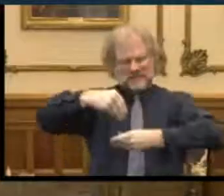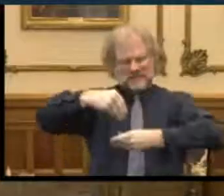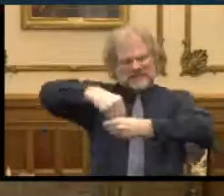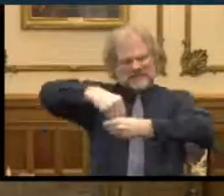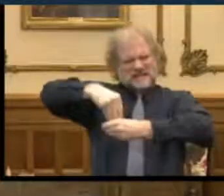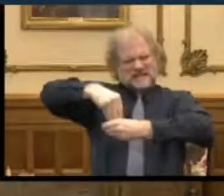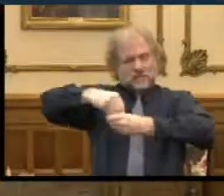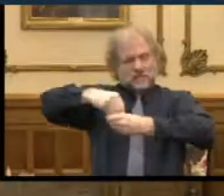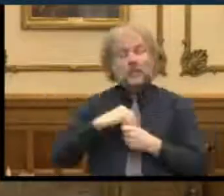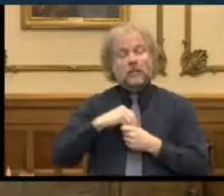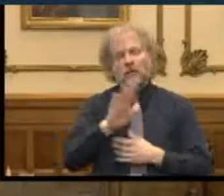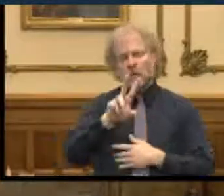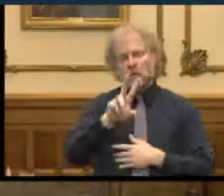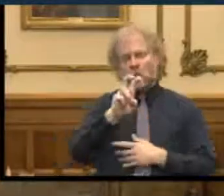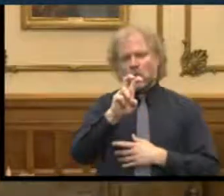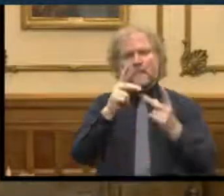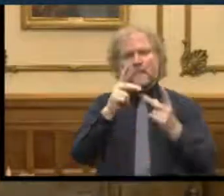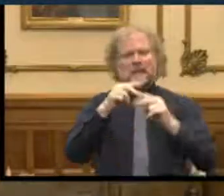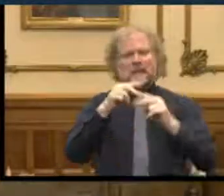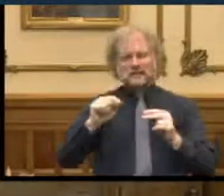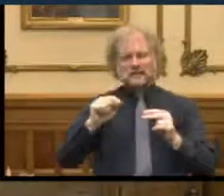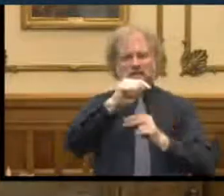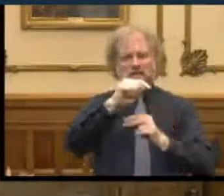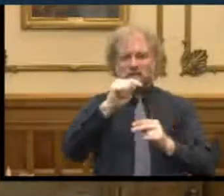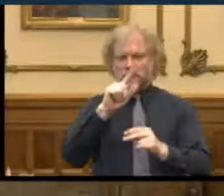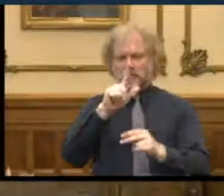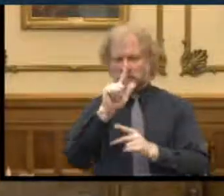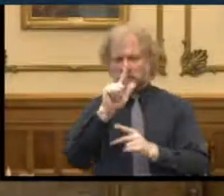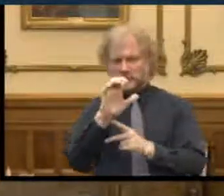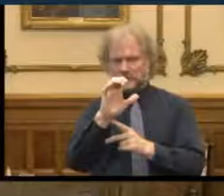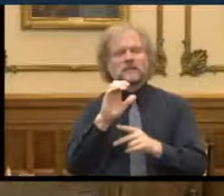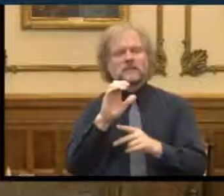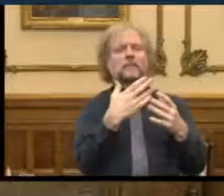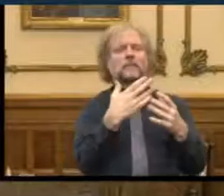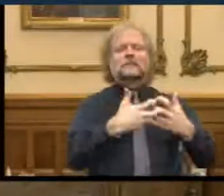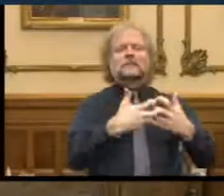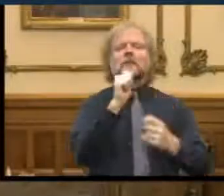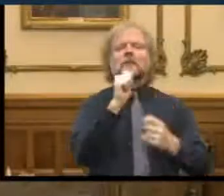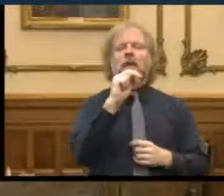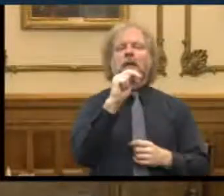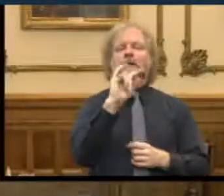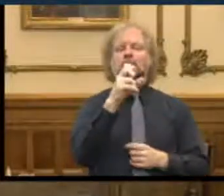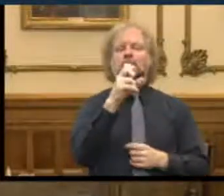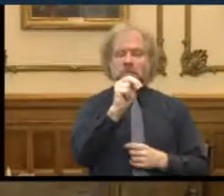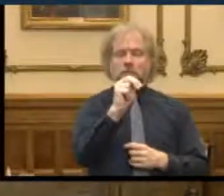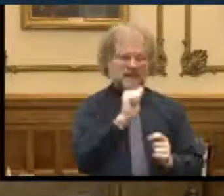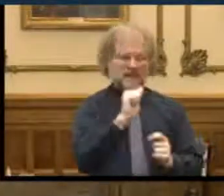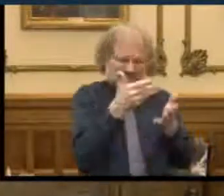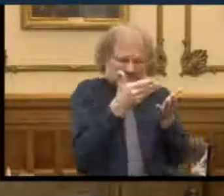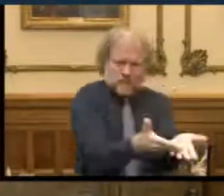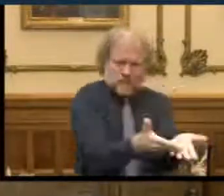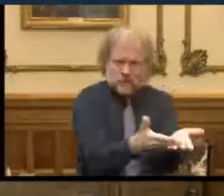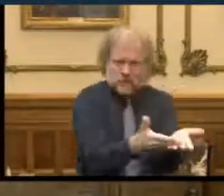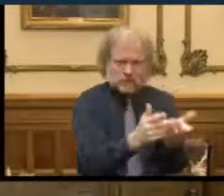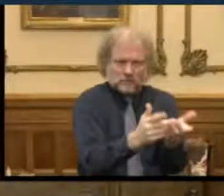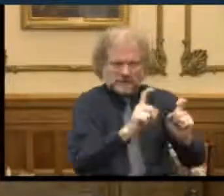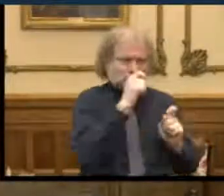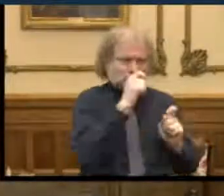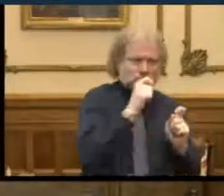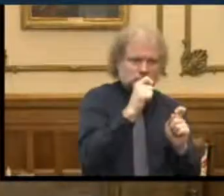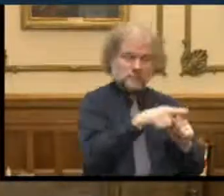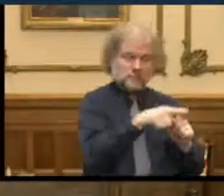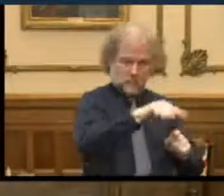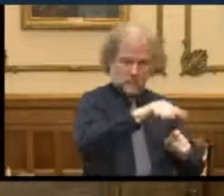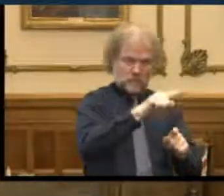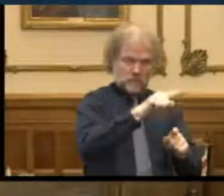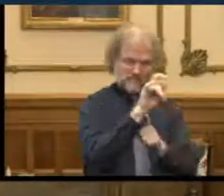More than 200 long-term care facilities have received antigen machines that will allow on-site testing of both staff and residents